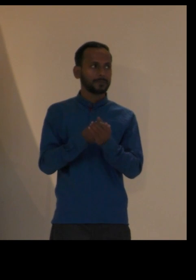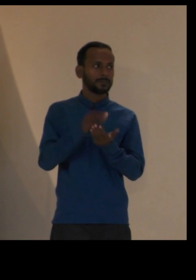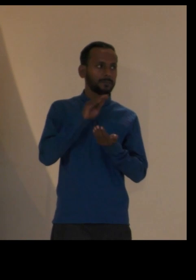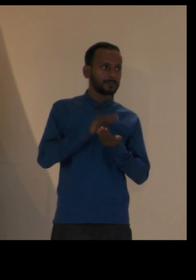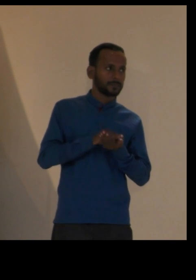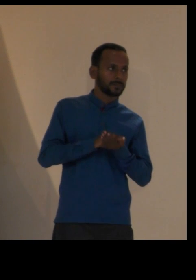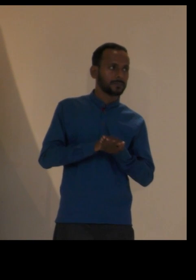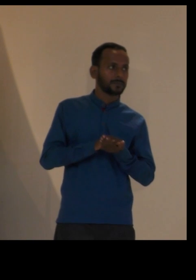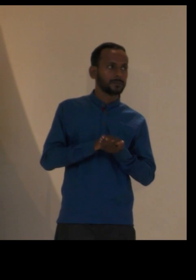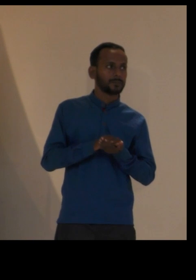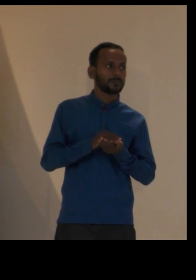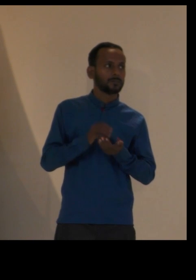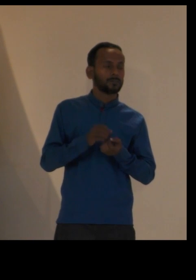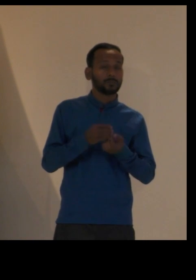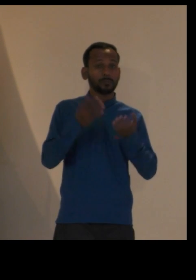with enough